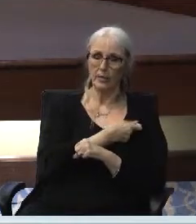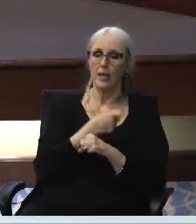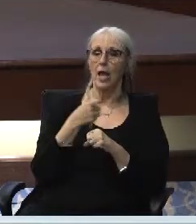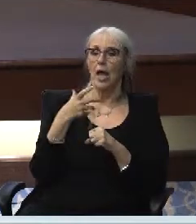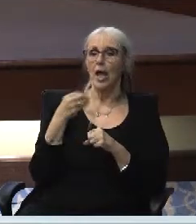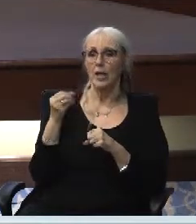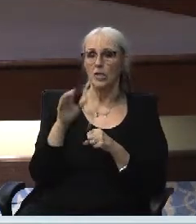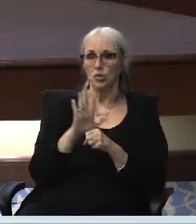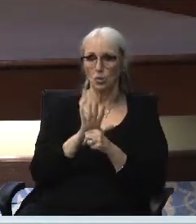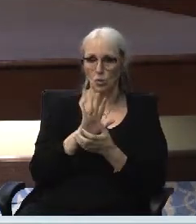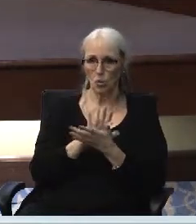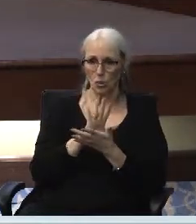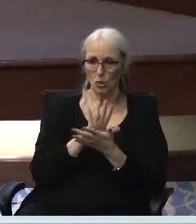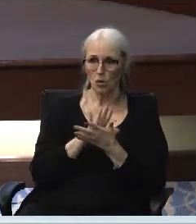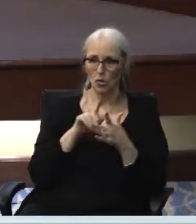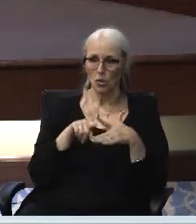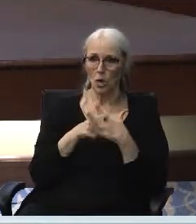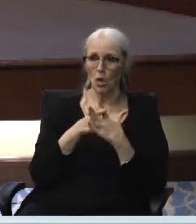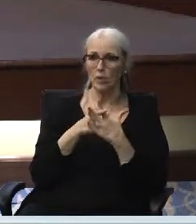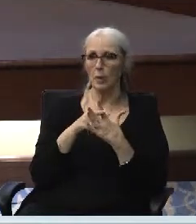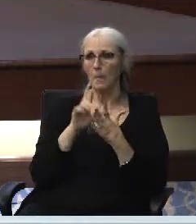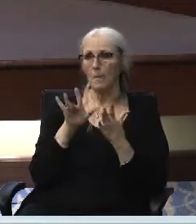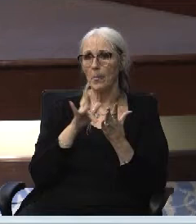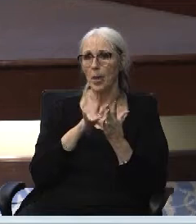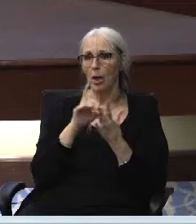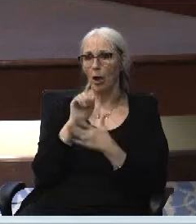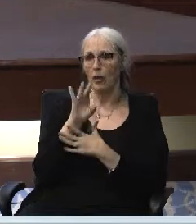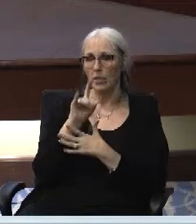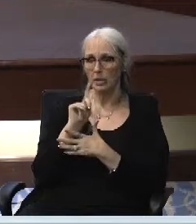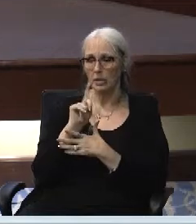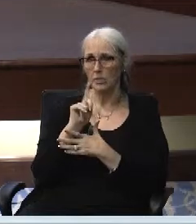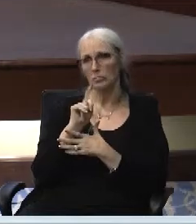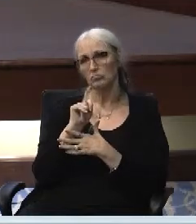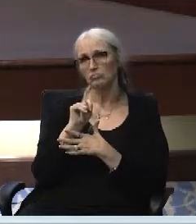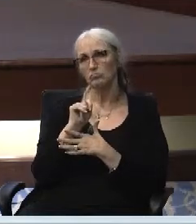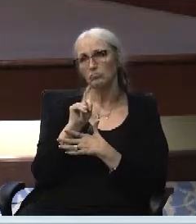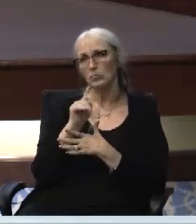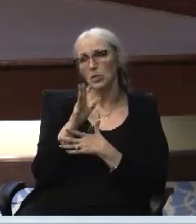districts started school in the middle of August, around August